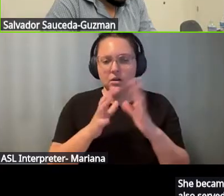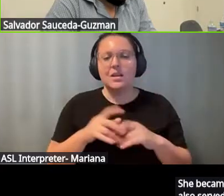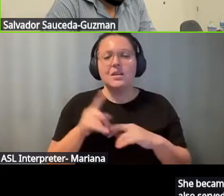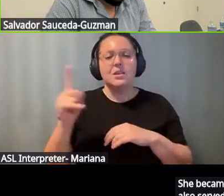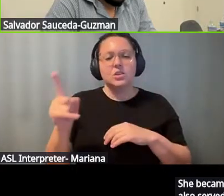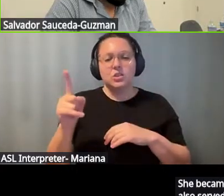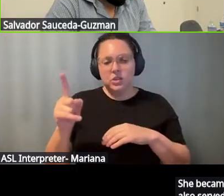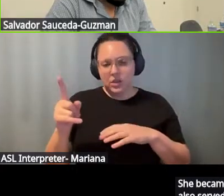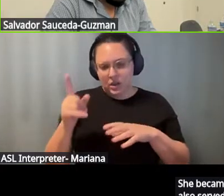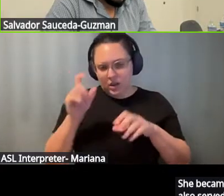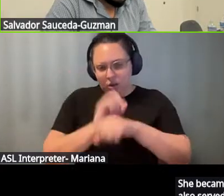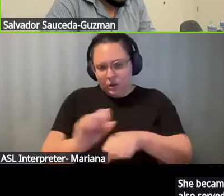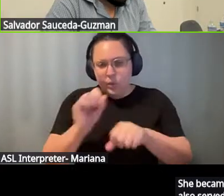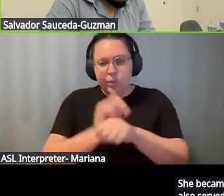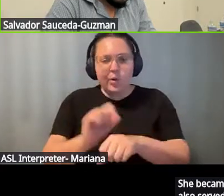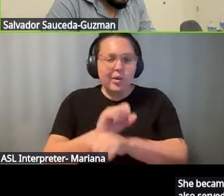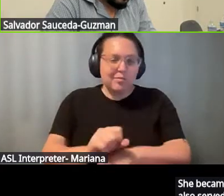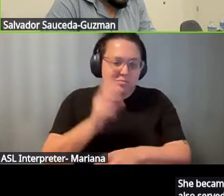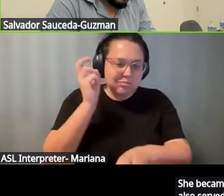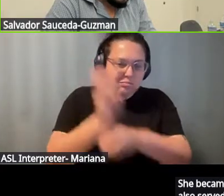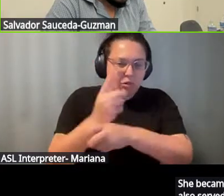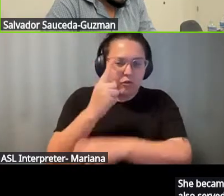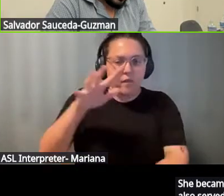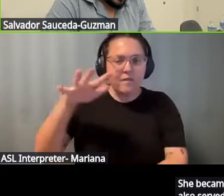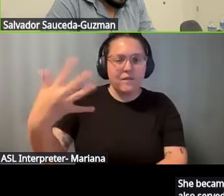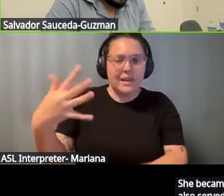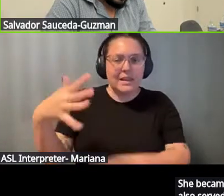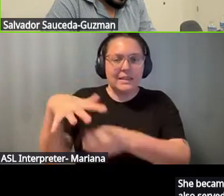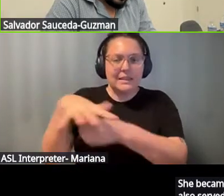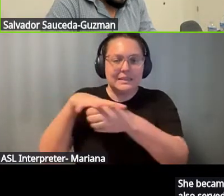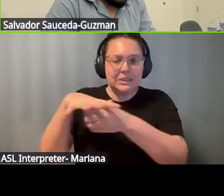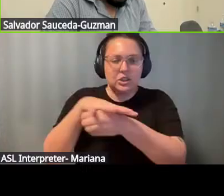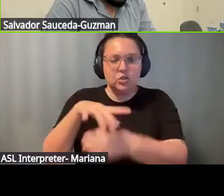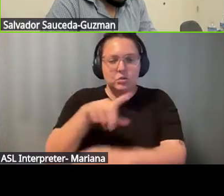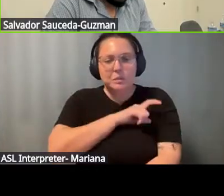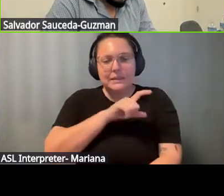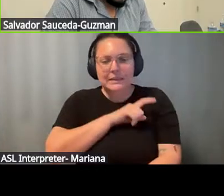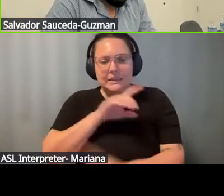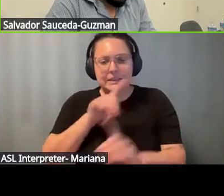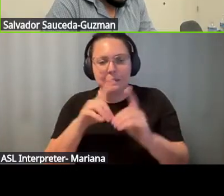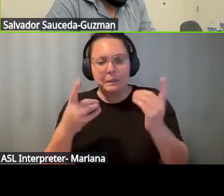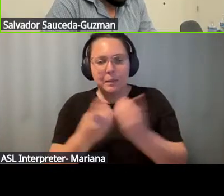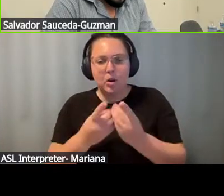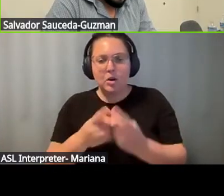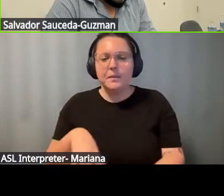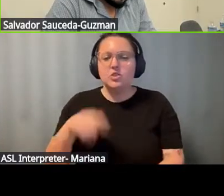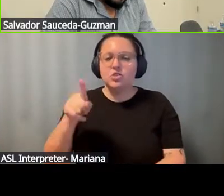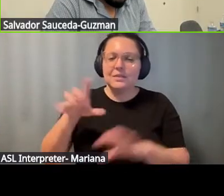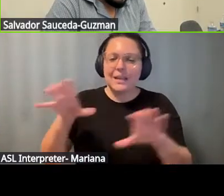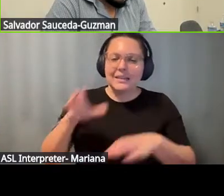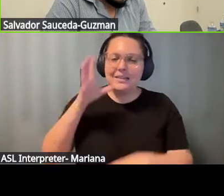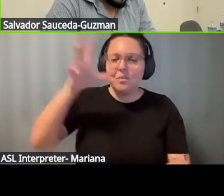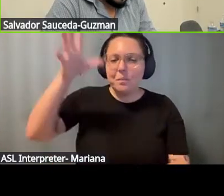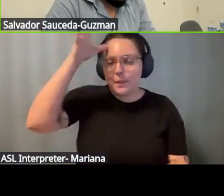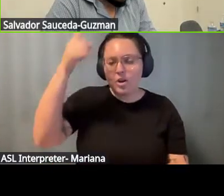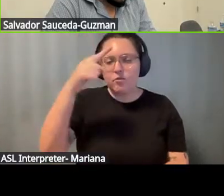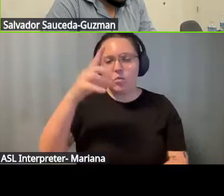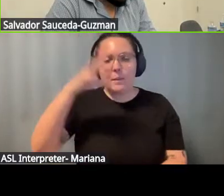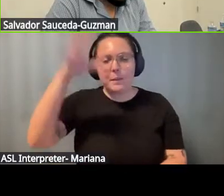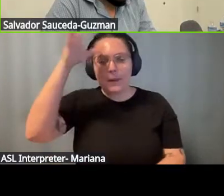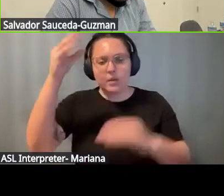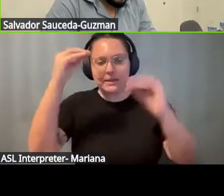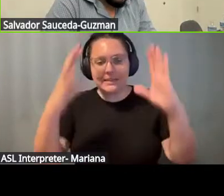secretary, and chaired many other committees within Trinidad. She was one of Trinidad community's strongest advocates